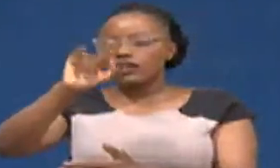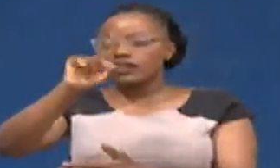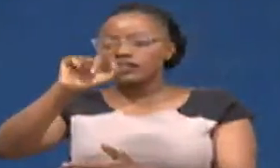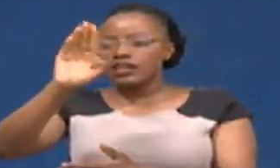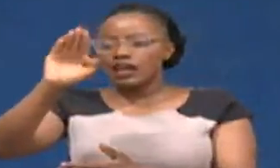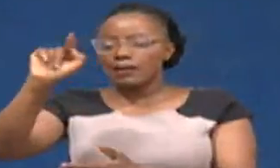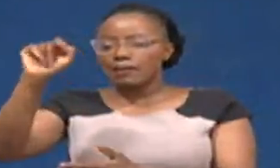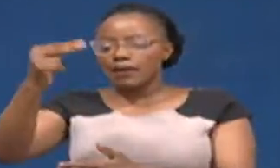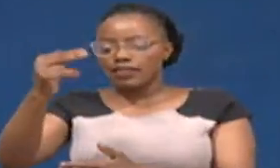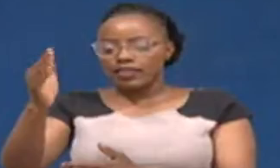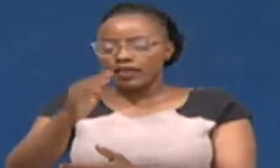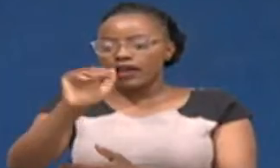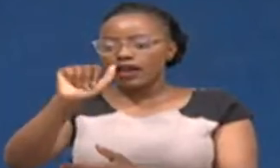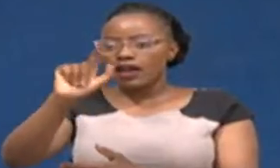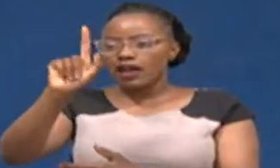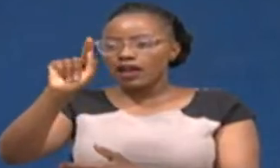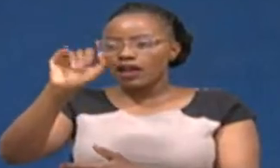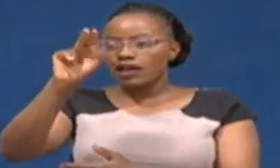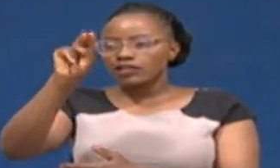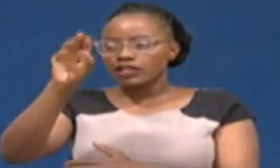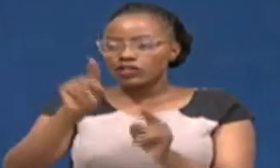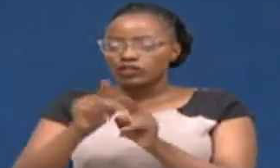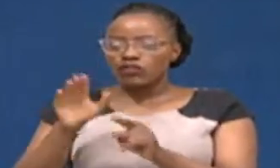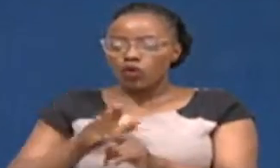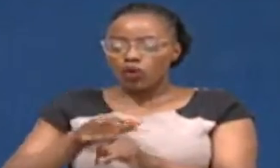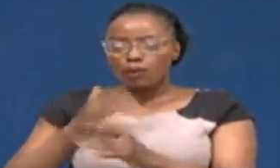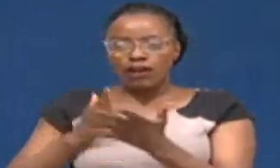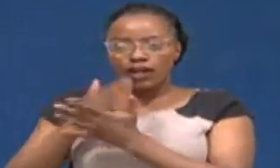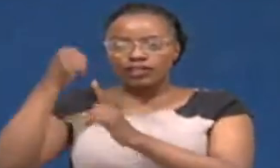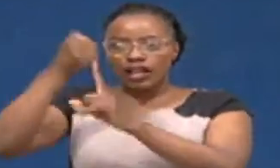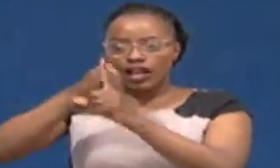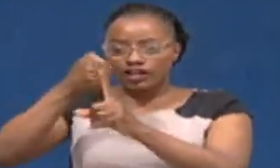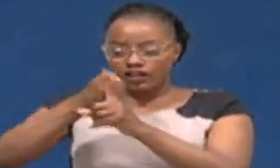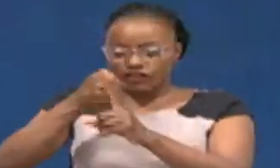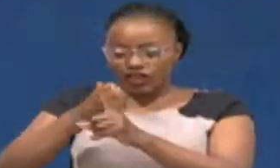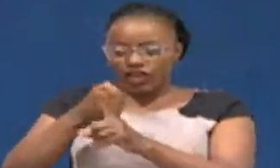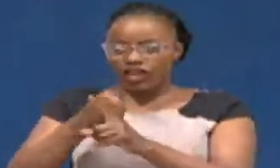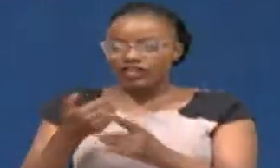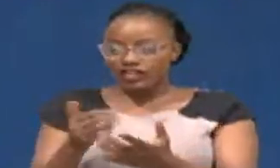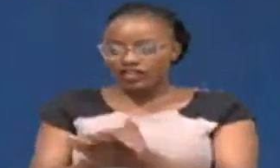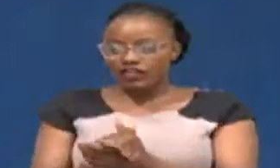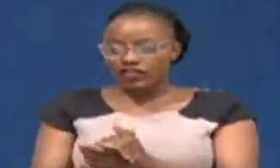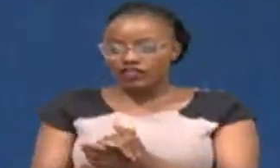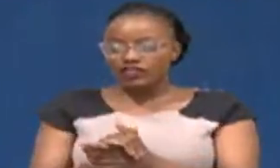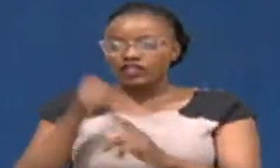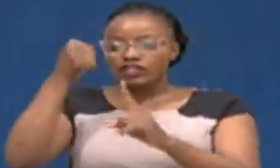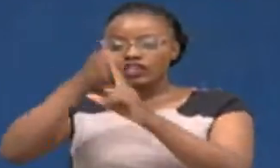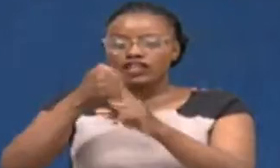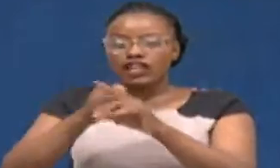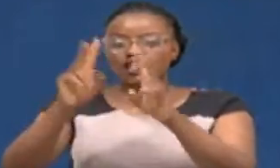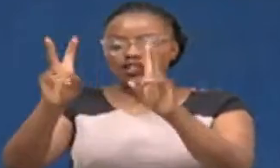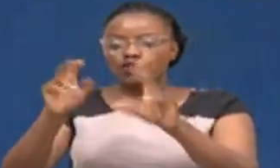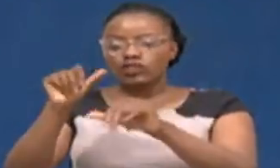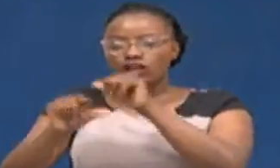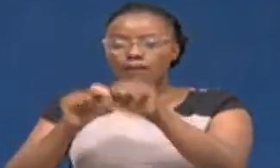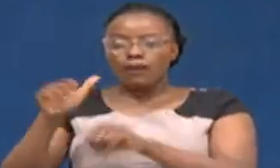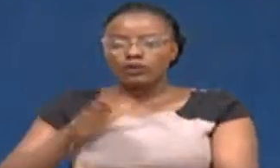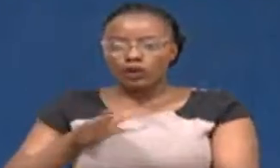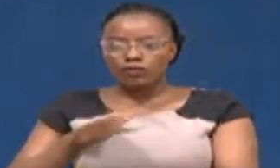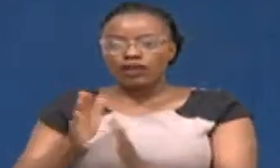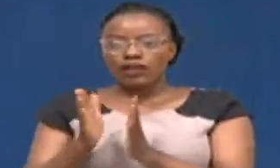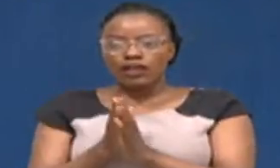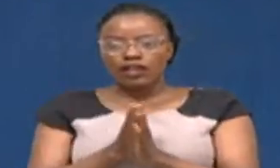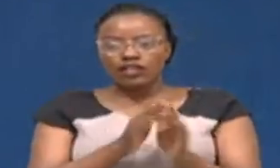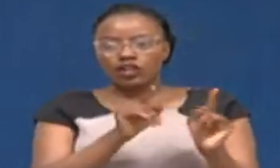and I am a women's rights advocate, because we deal with advocacy issues on women, and